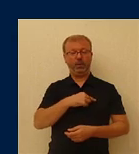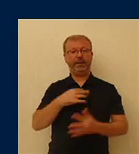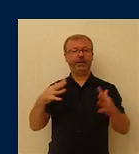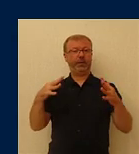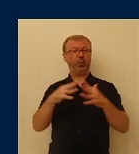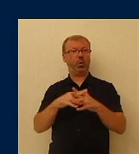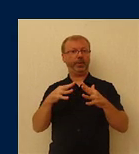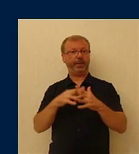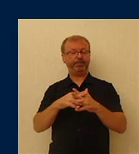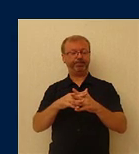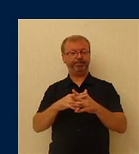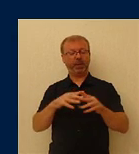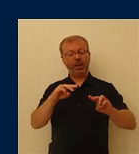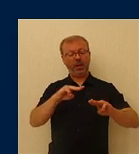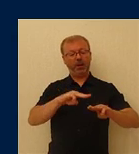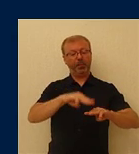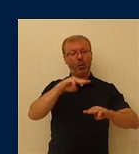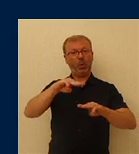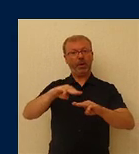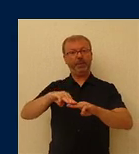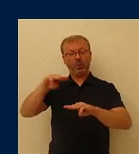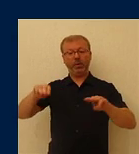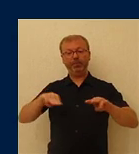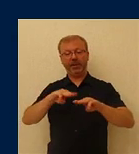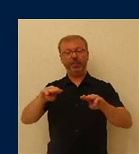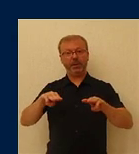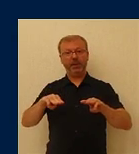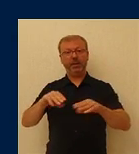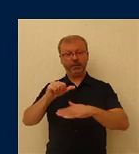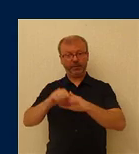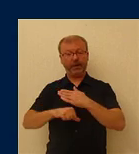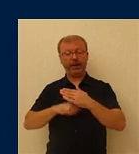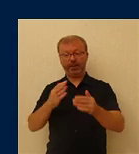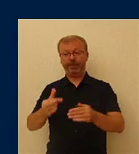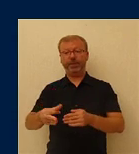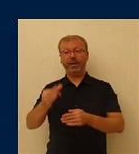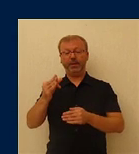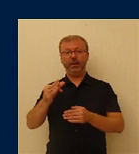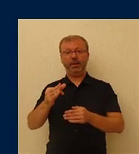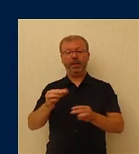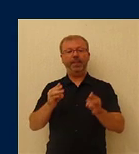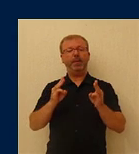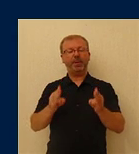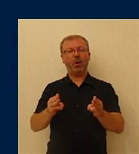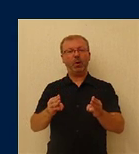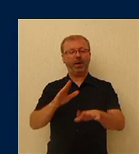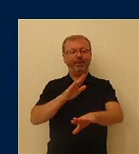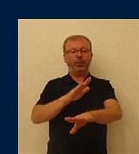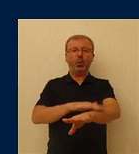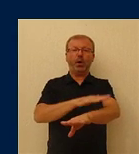More and more people today are rediscovering the power of walking the labyrinth.